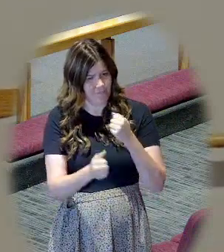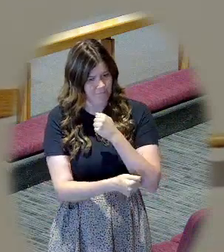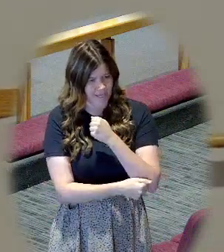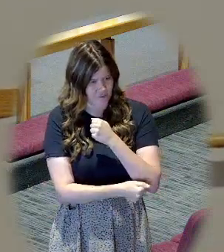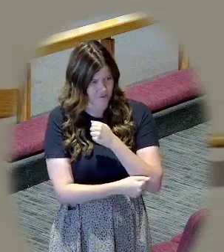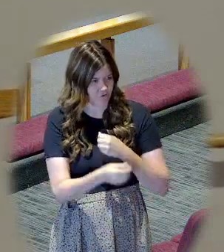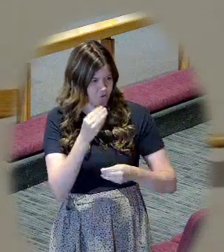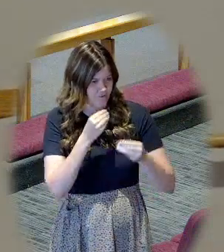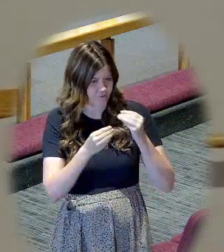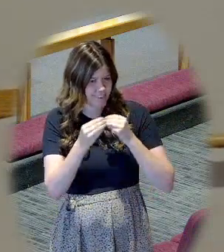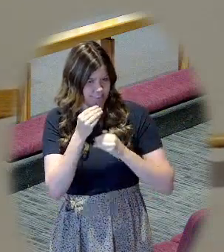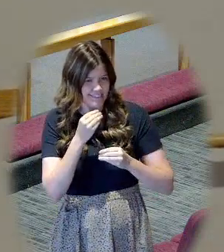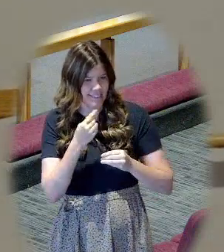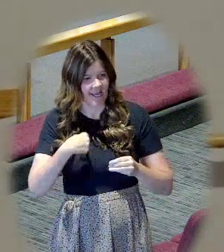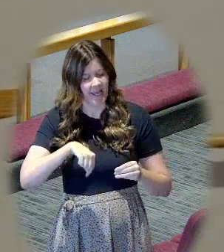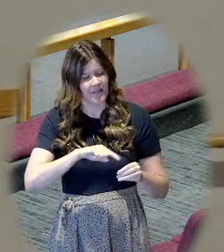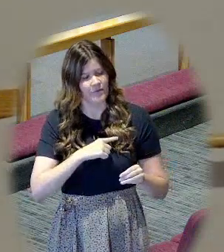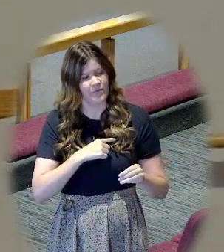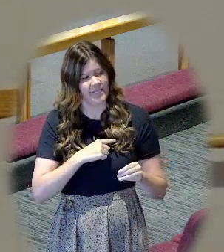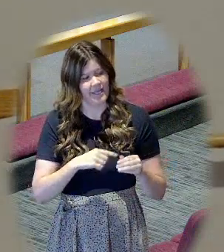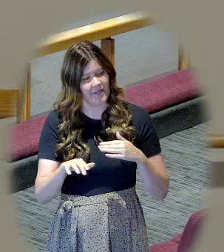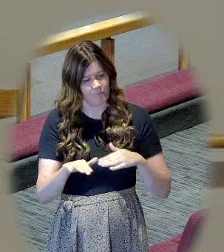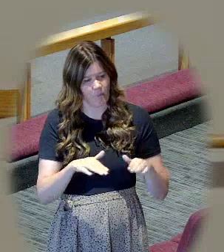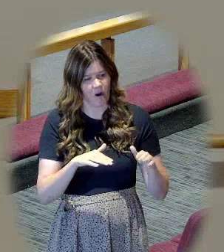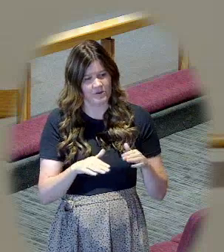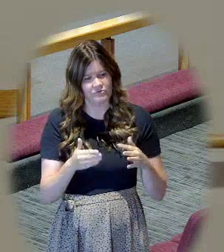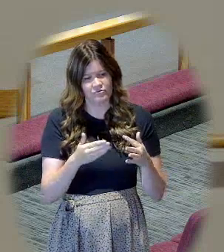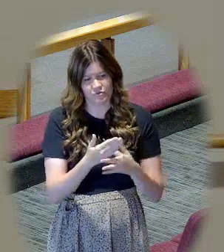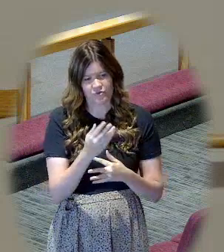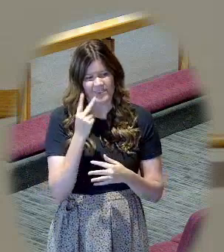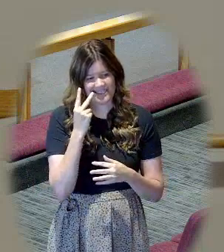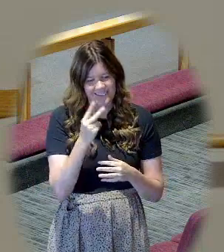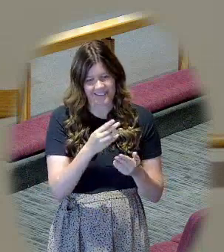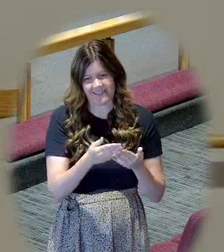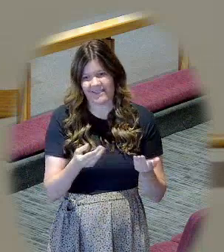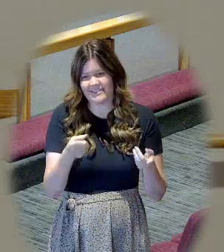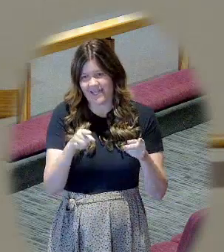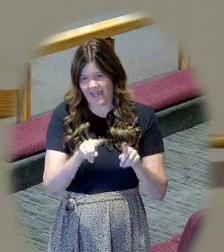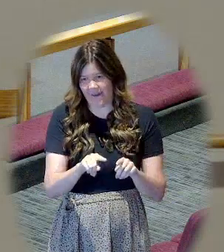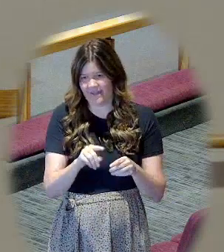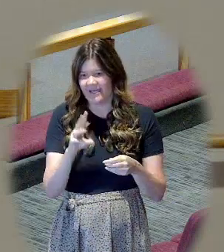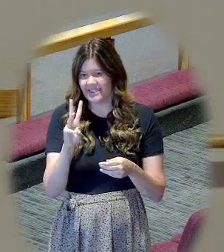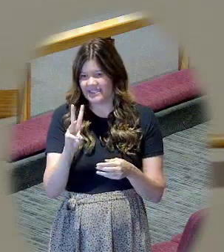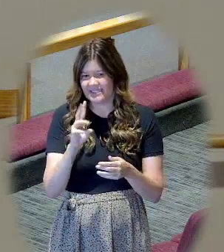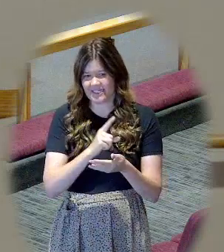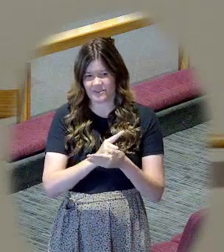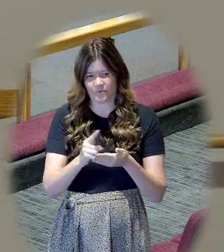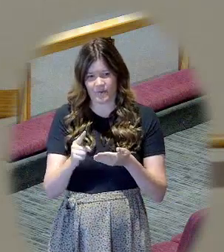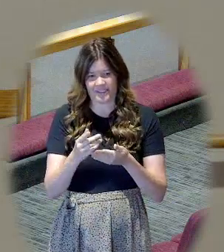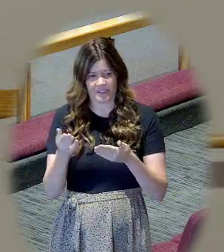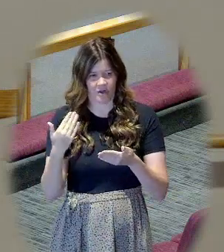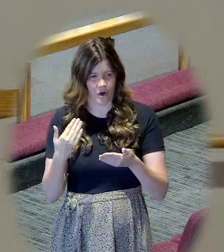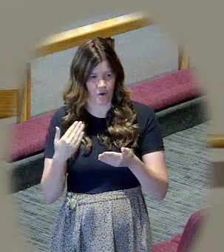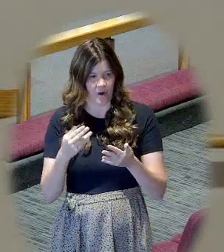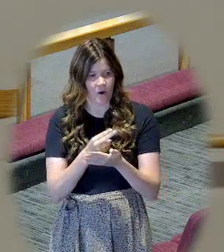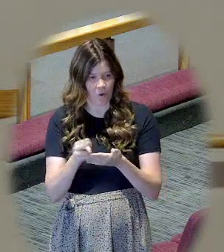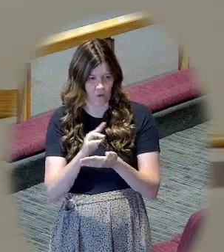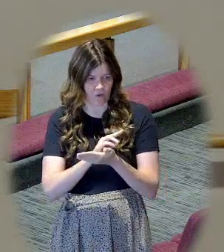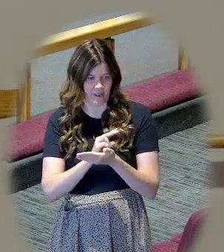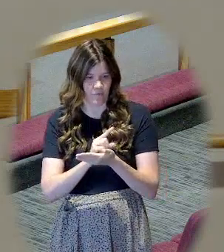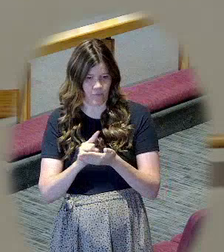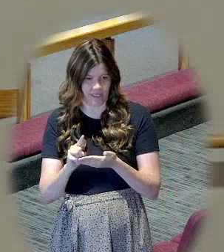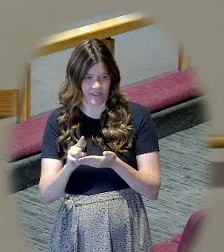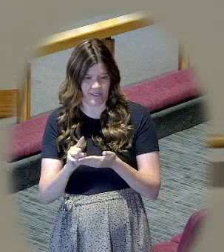feast, and we have walked through these events, and just 6 weeks ago during Holy Week, we were taking